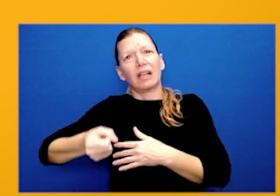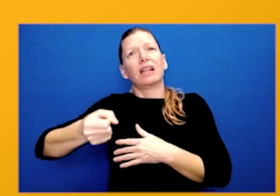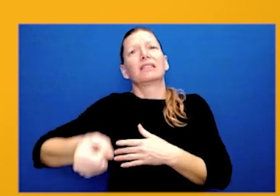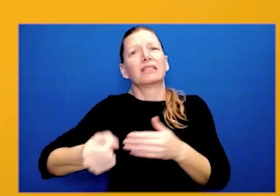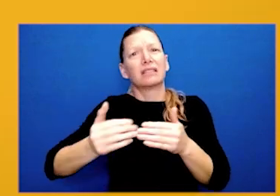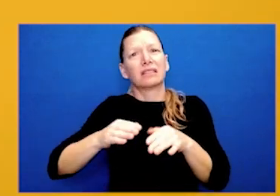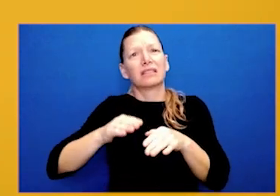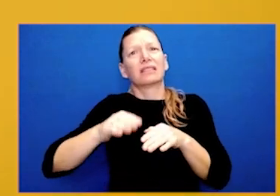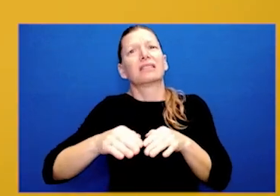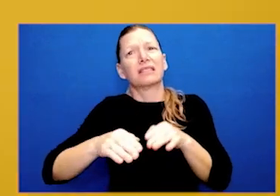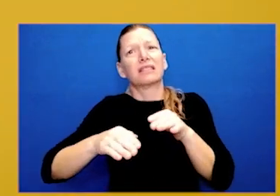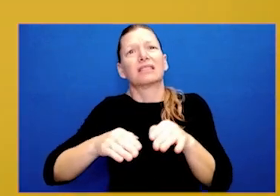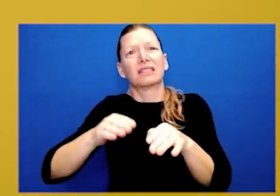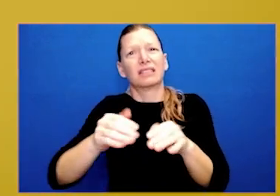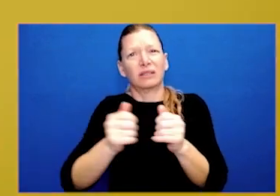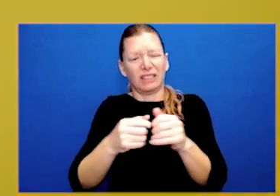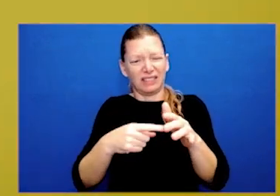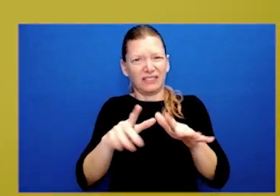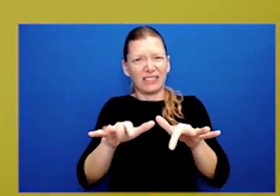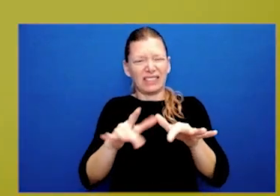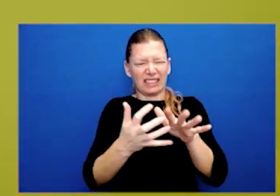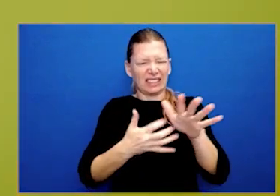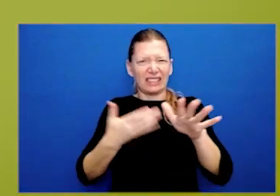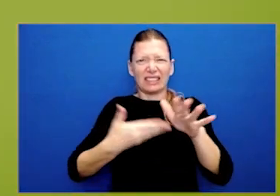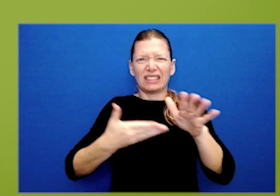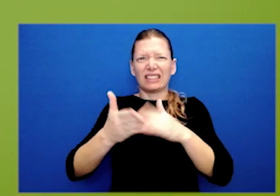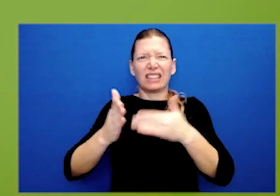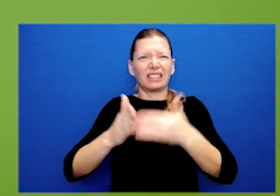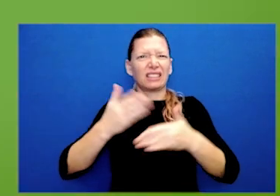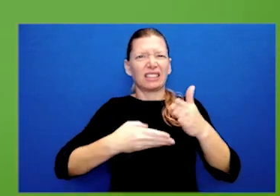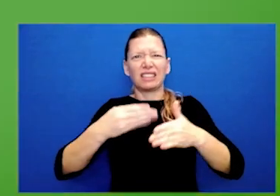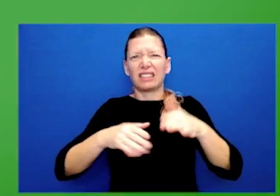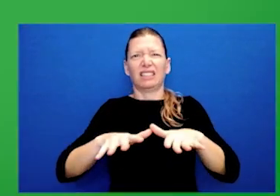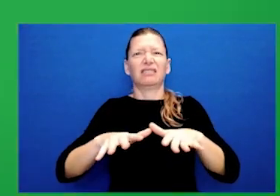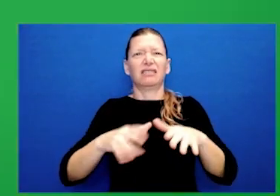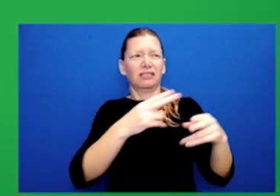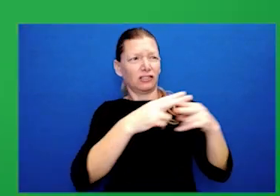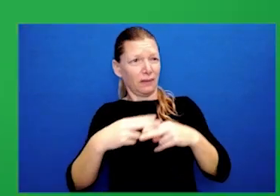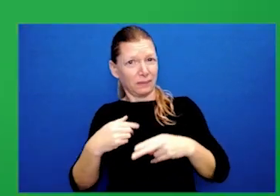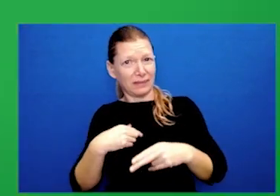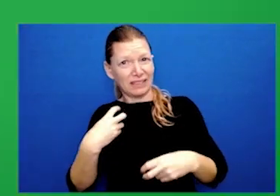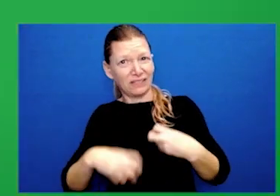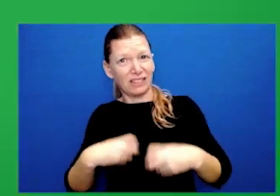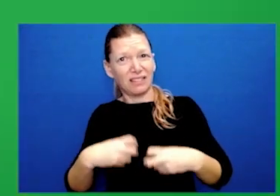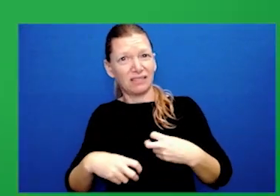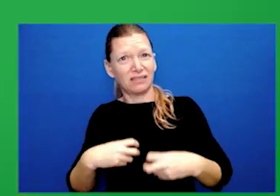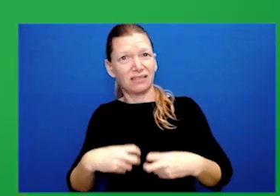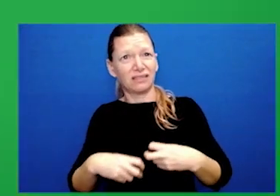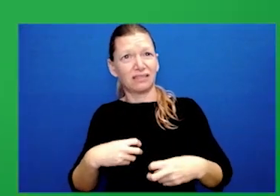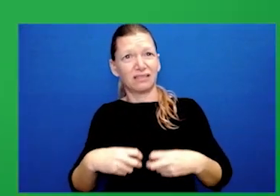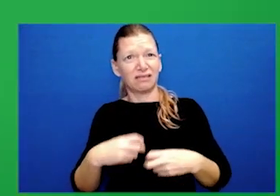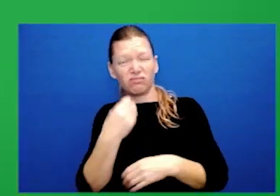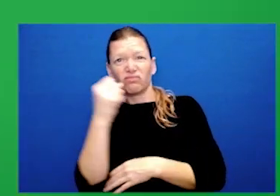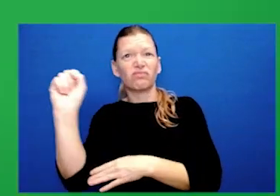ground, allow one to go further than with these sliced up feet. They call me difficult.